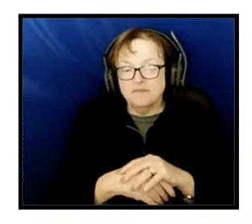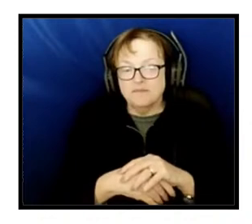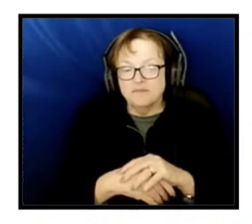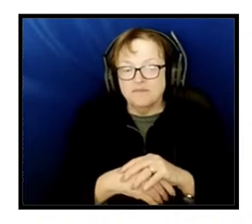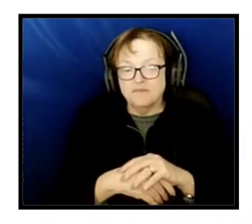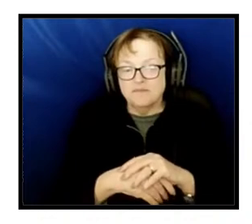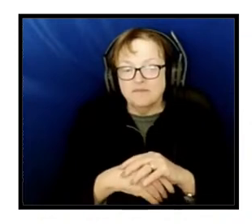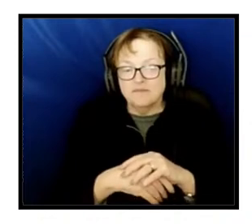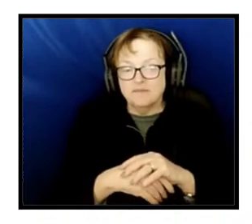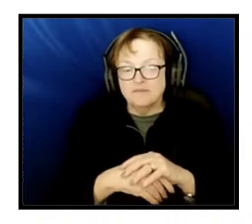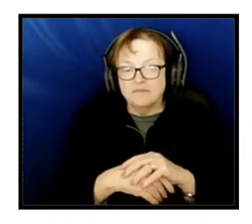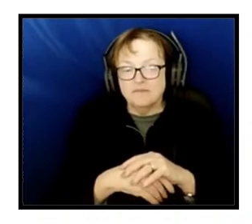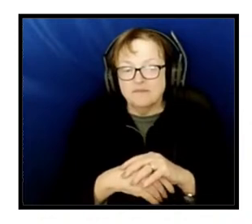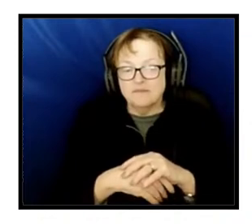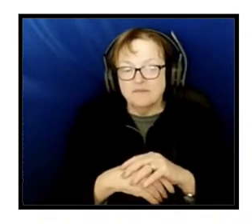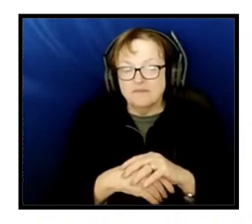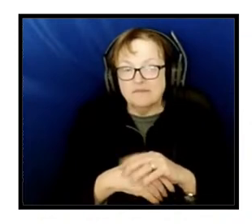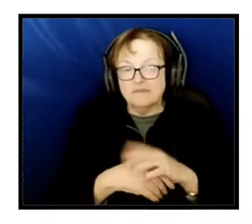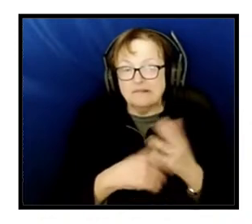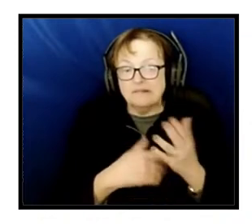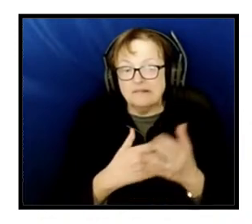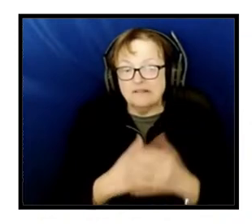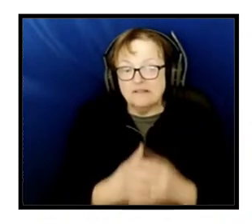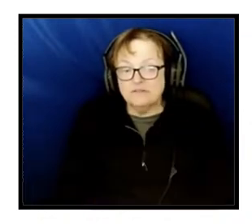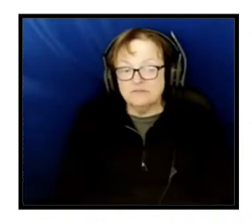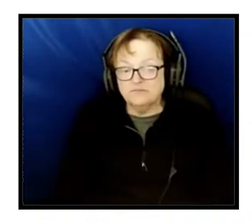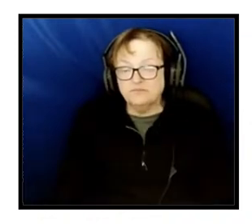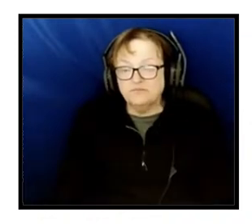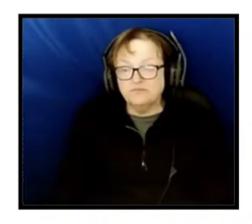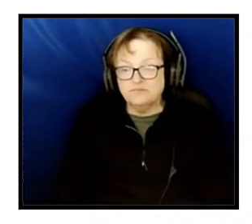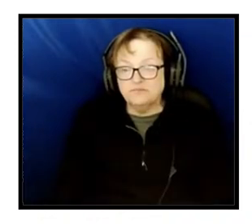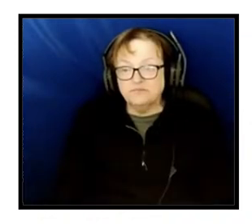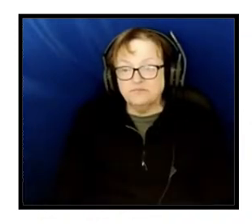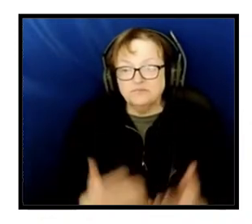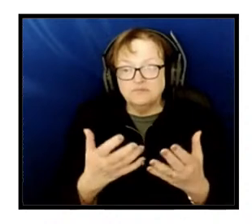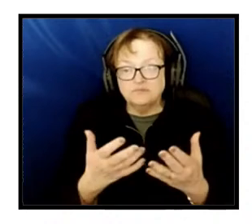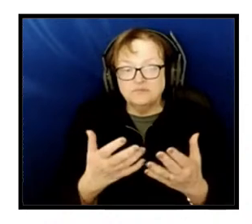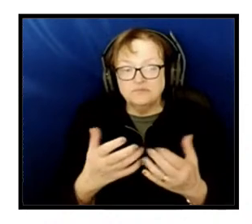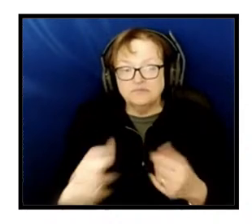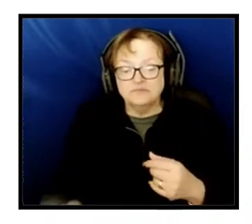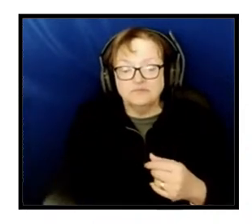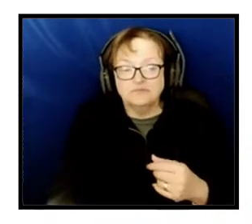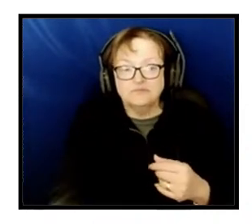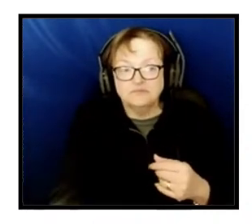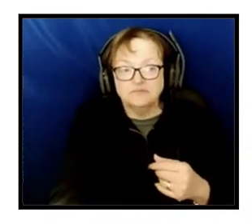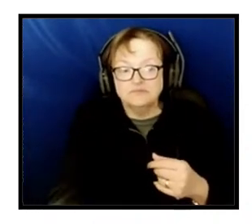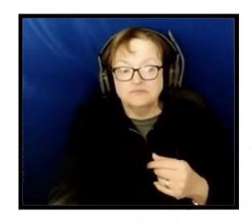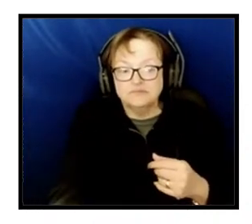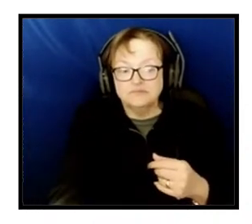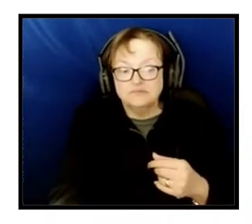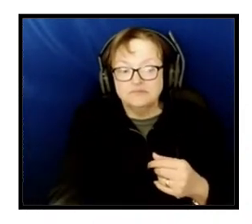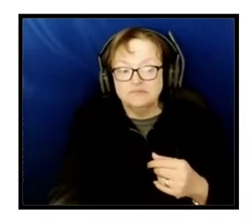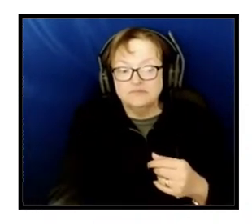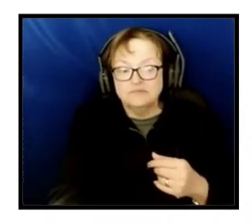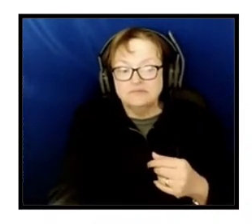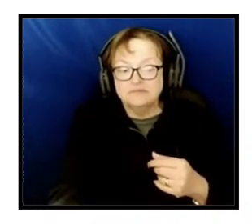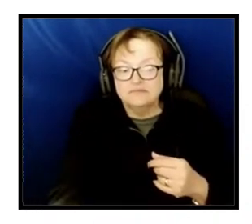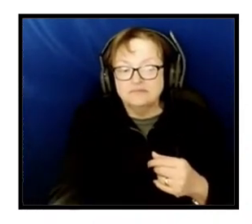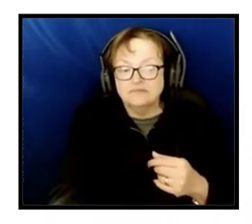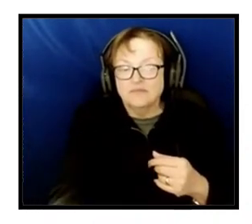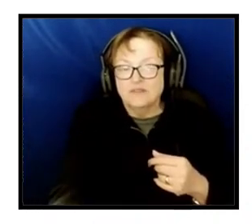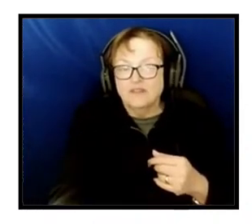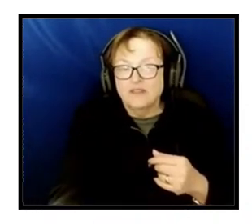honoring the Laundromat Project, particularly offering massive congratulations to the 2021 Artist